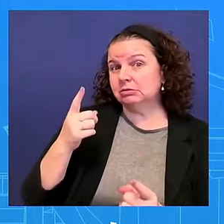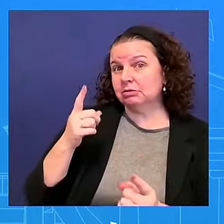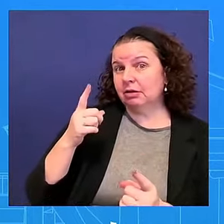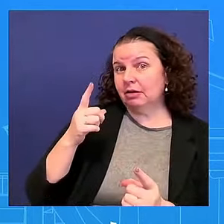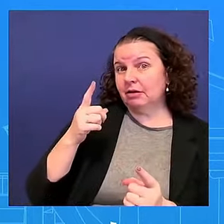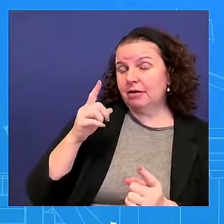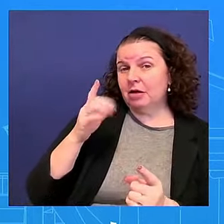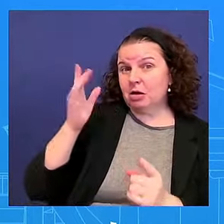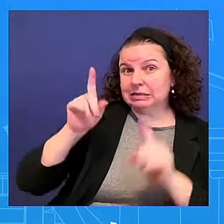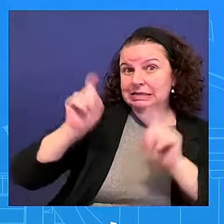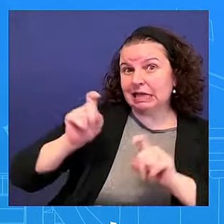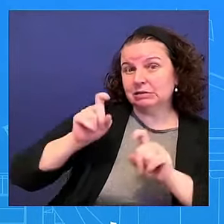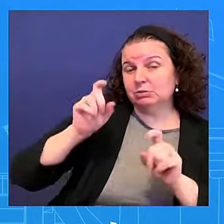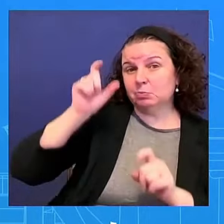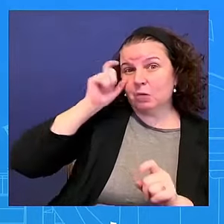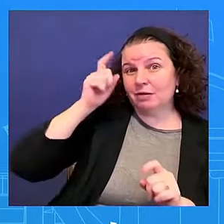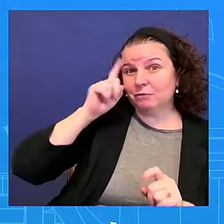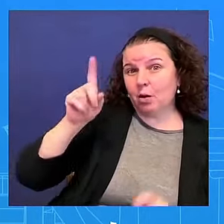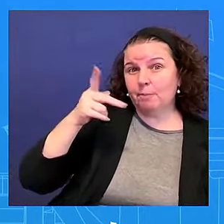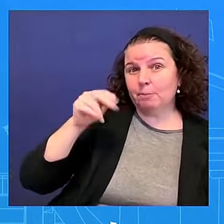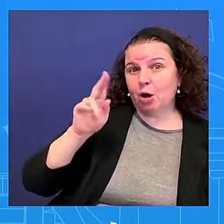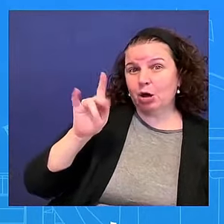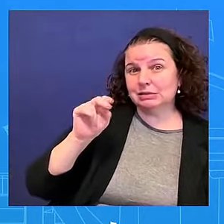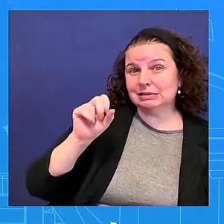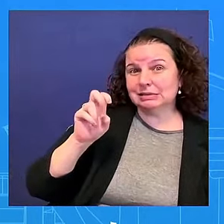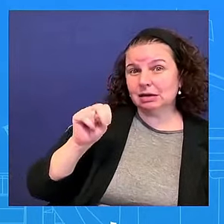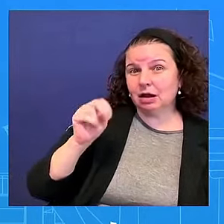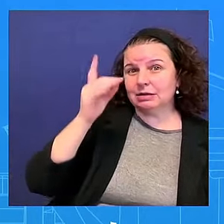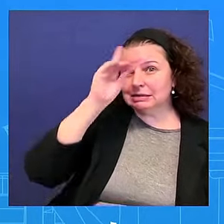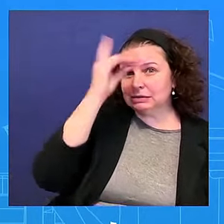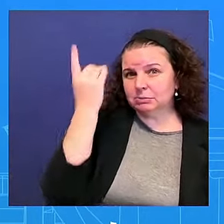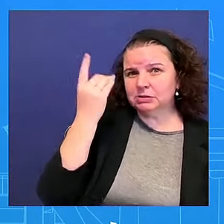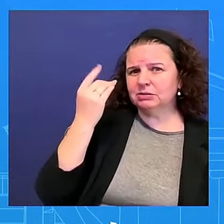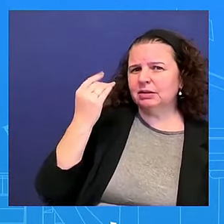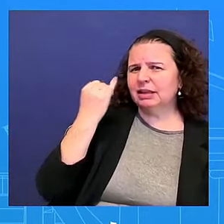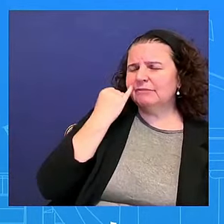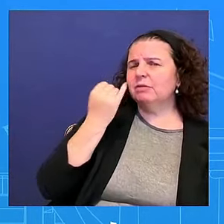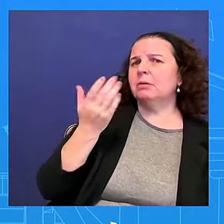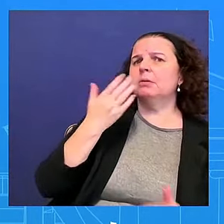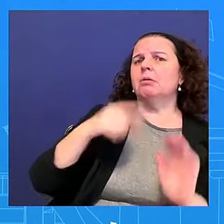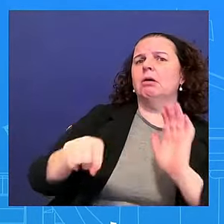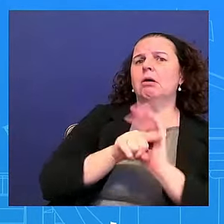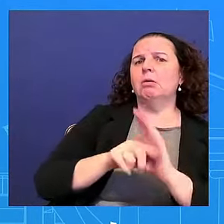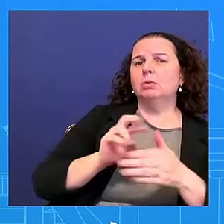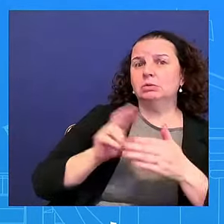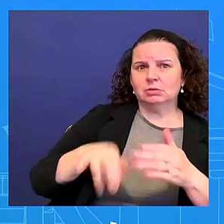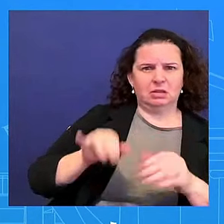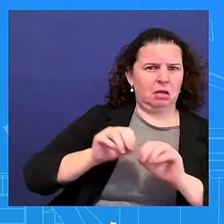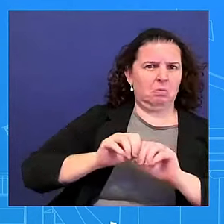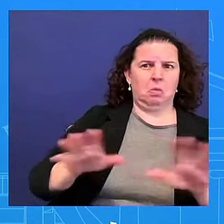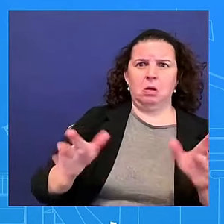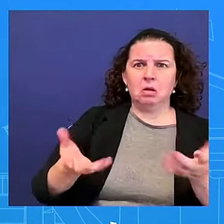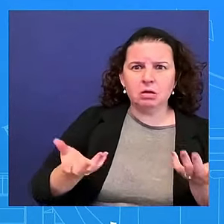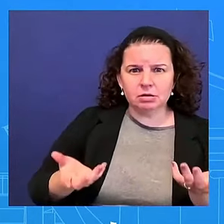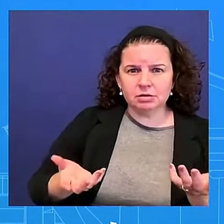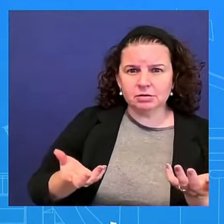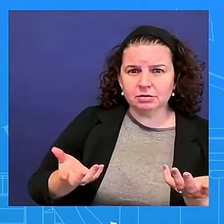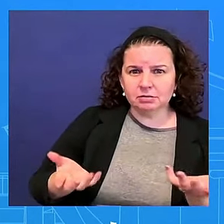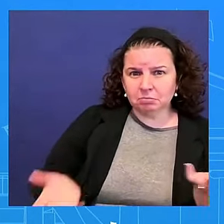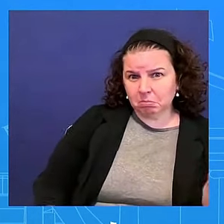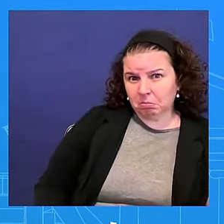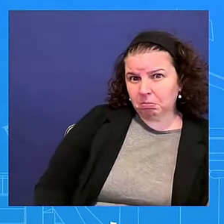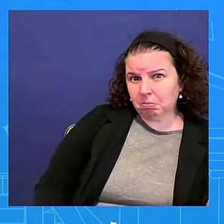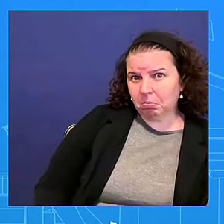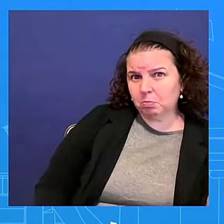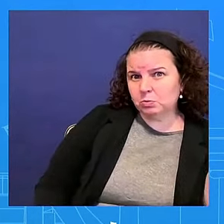a bad result, it's all over that day. Again, as I've said many times before, the